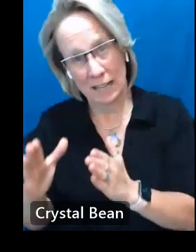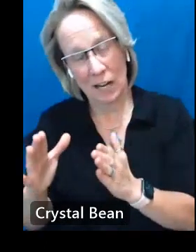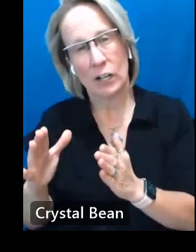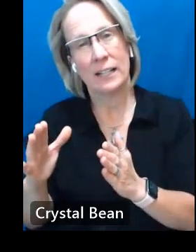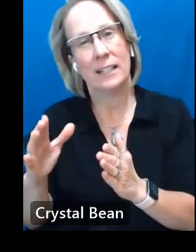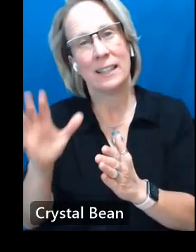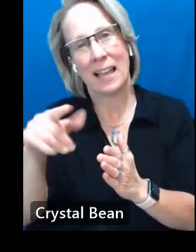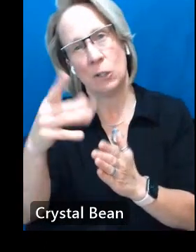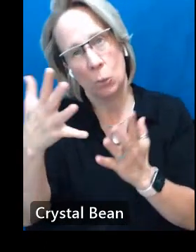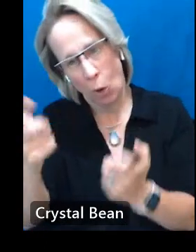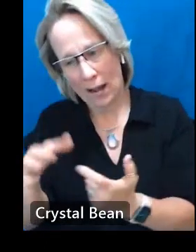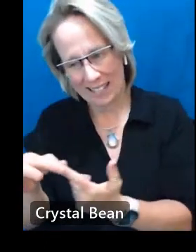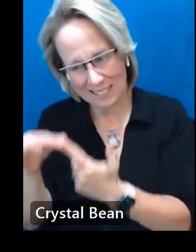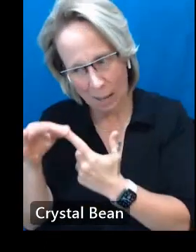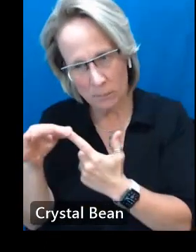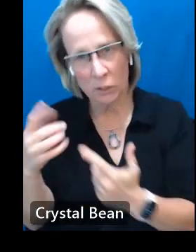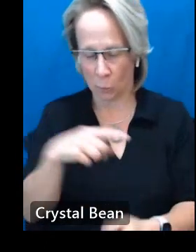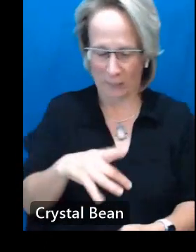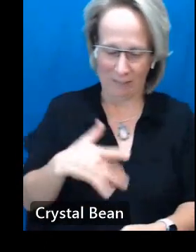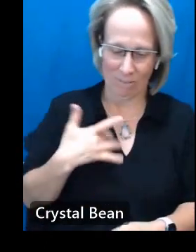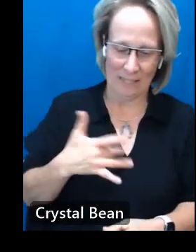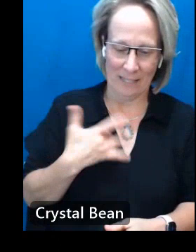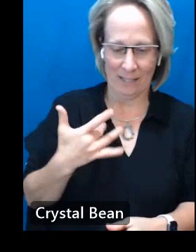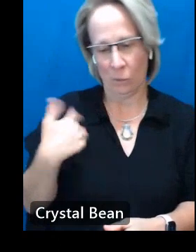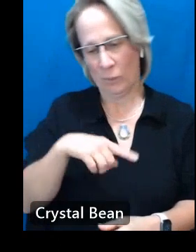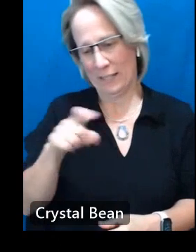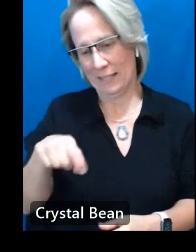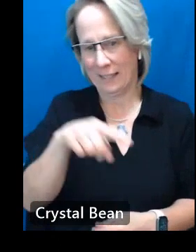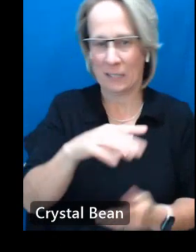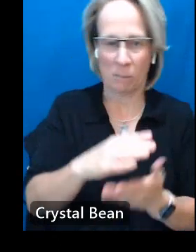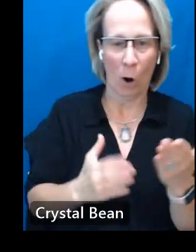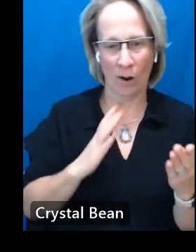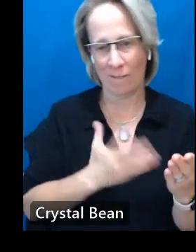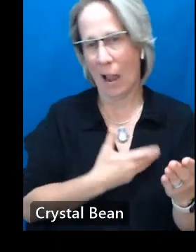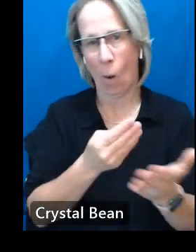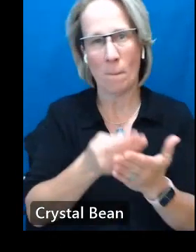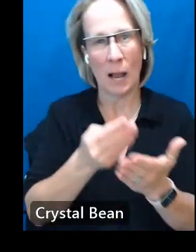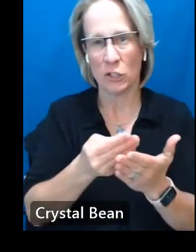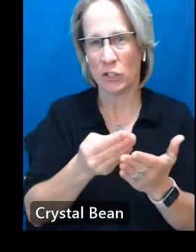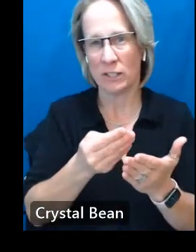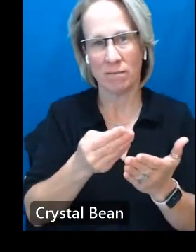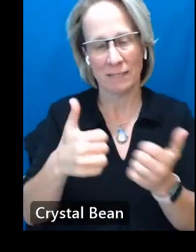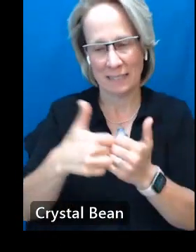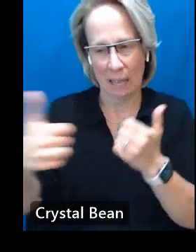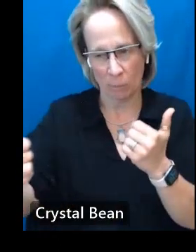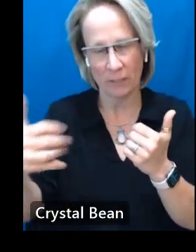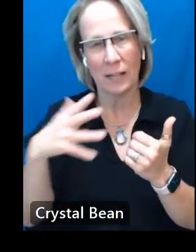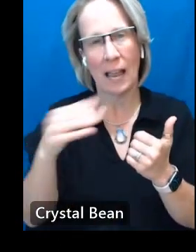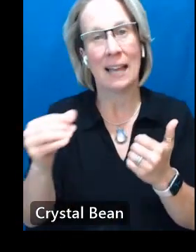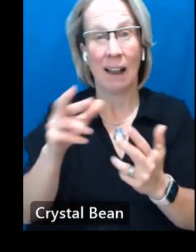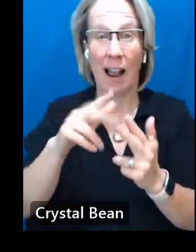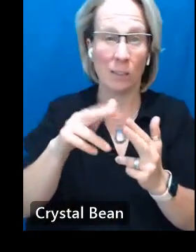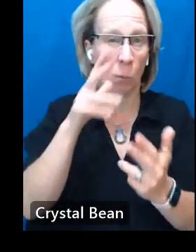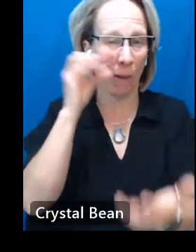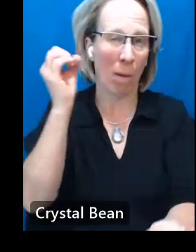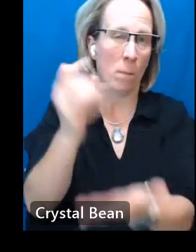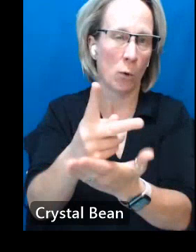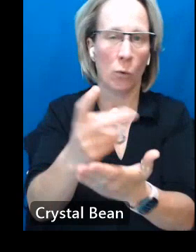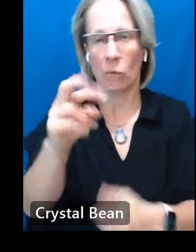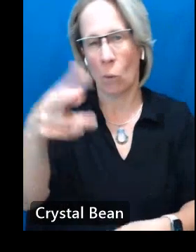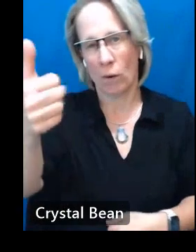feel needs to be exempted from this requirement and why. Okay, then they'll be approved or not approved by